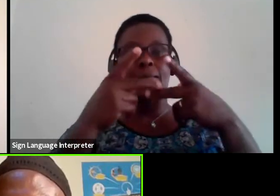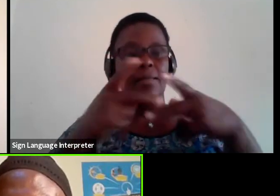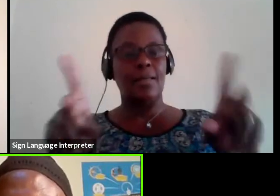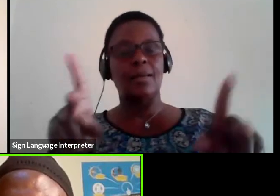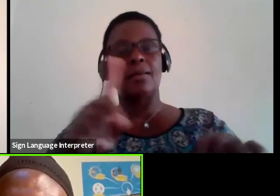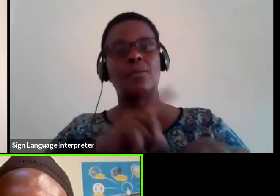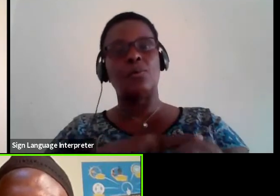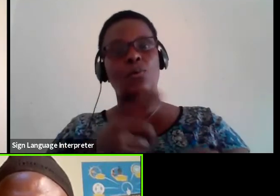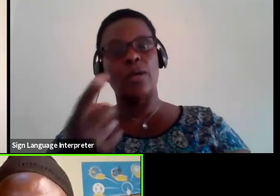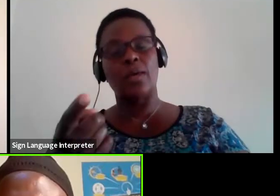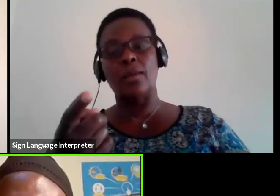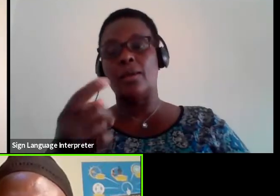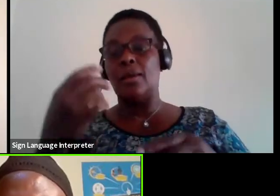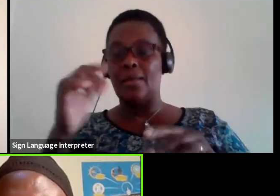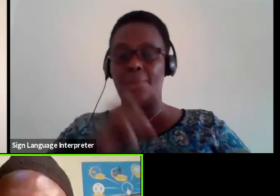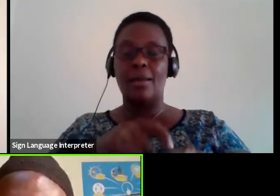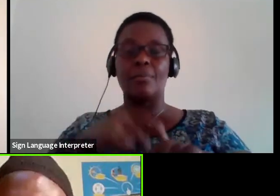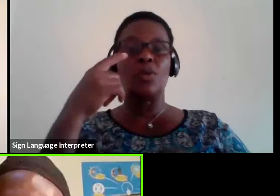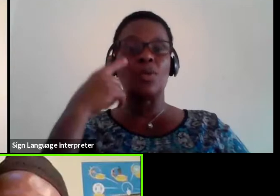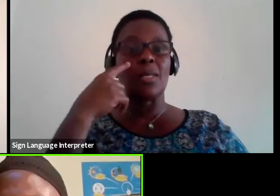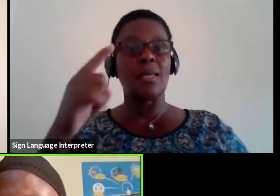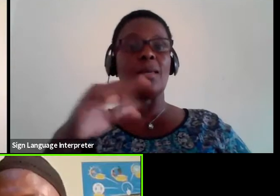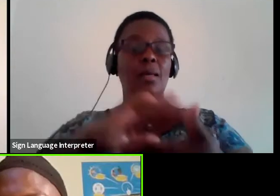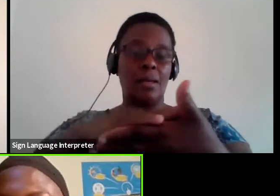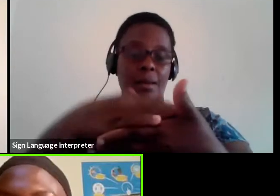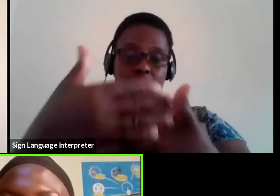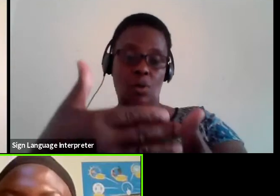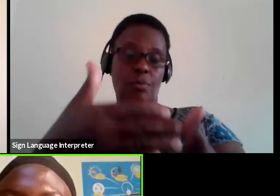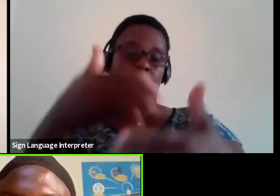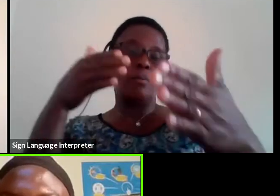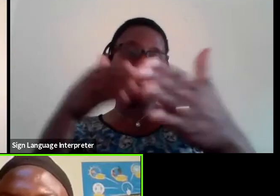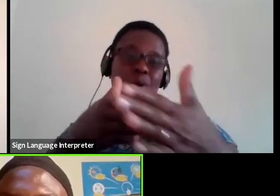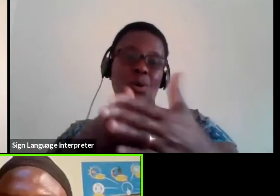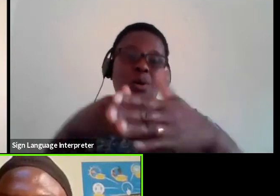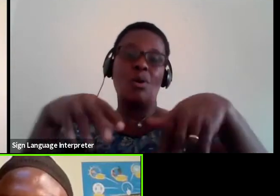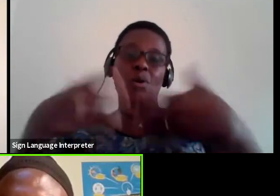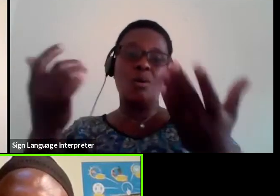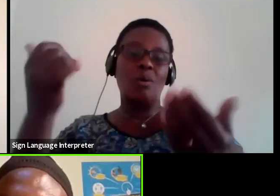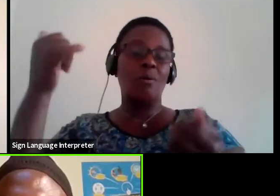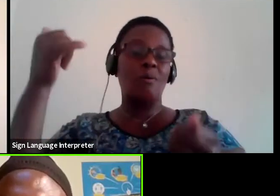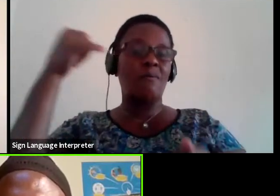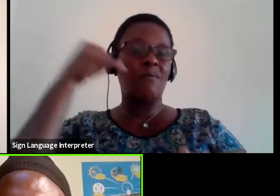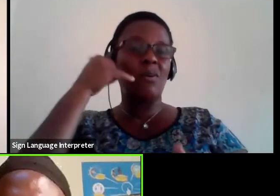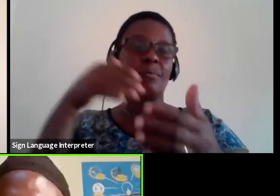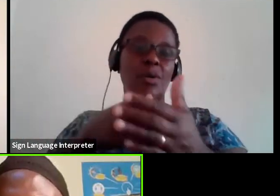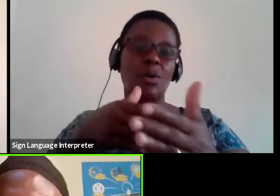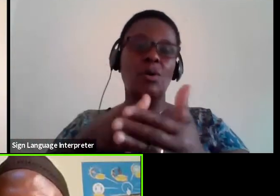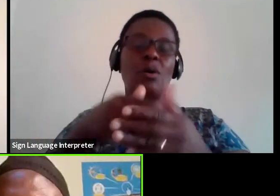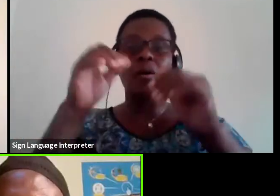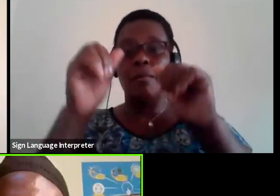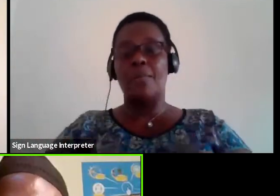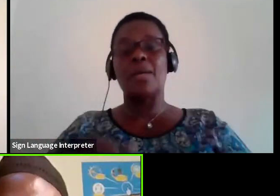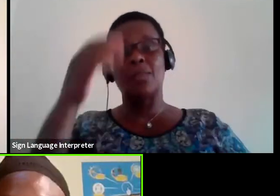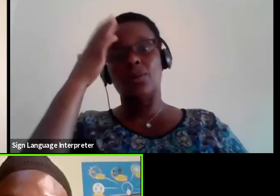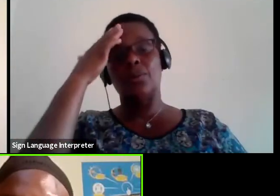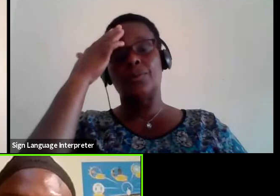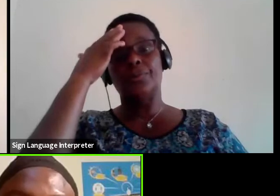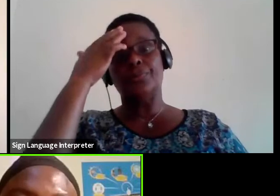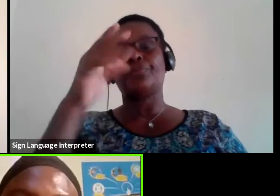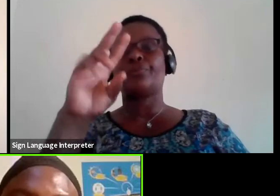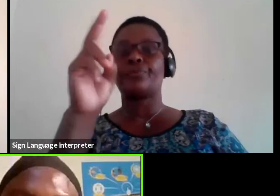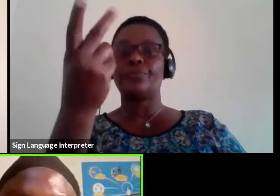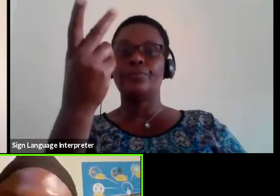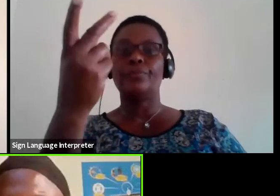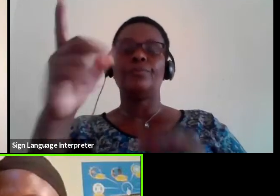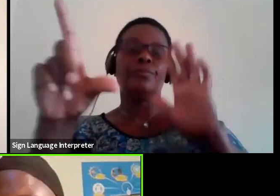should be able to know and take appropriate measures. The second thing is about the laws. I think the laws suffer double standards, most especially in Cameroon.